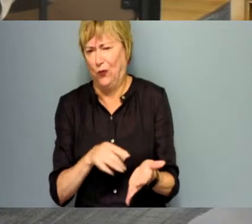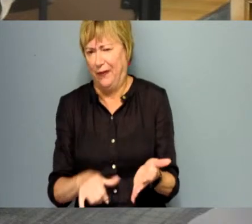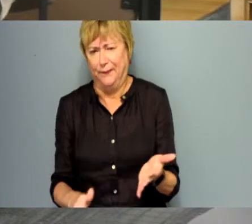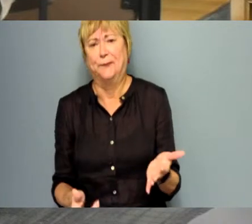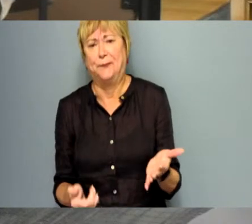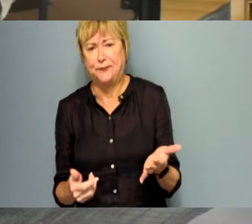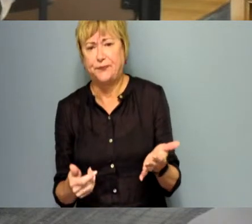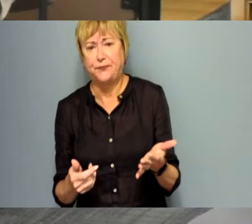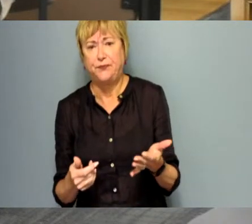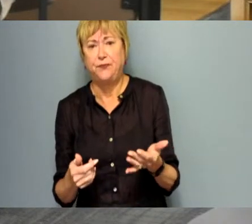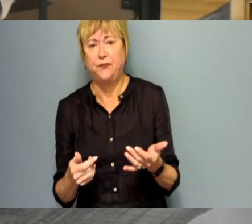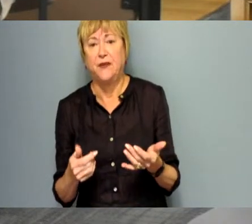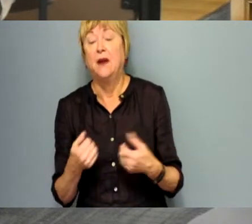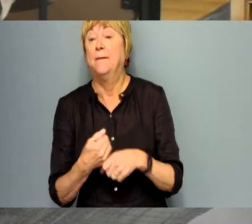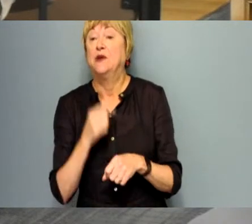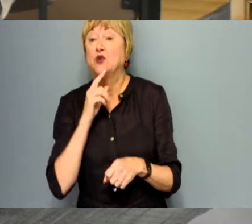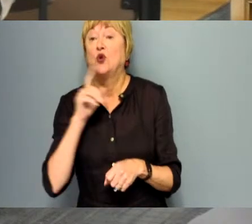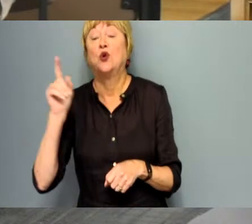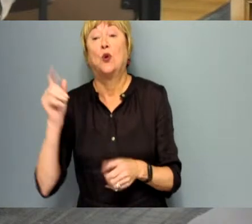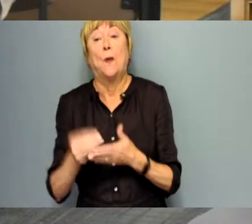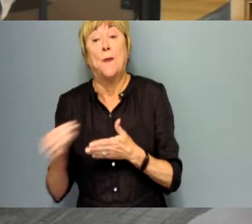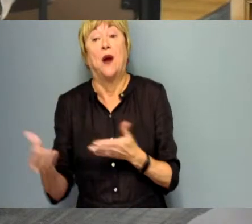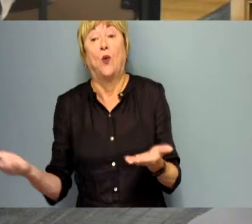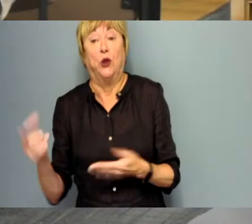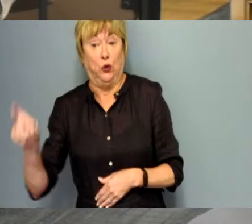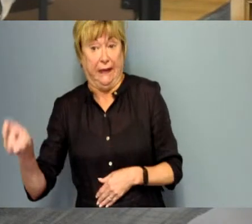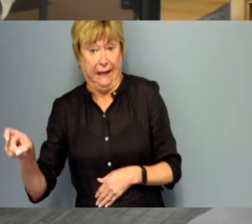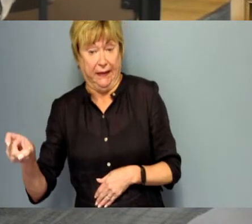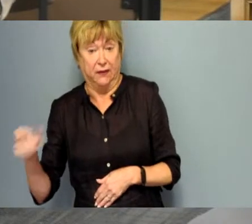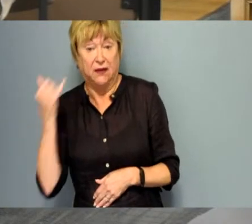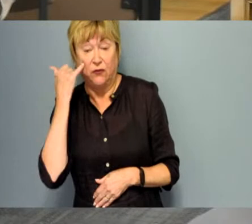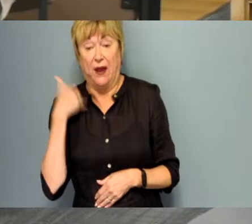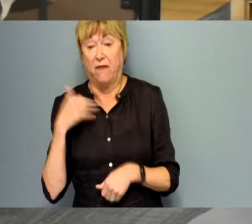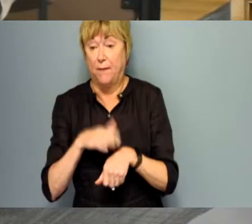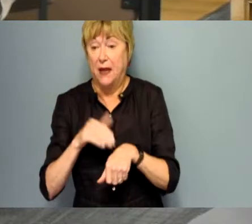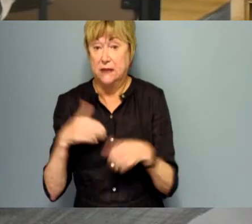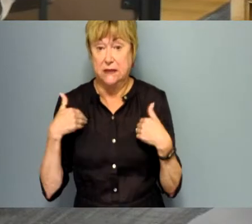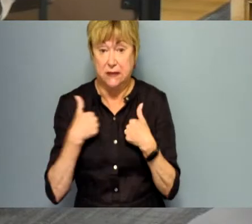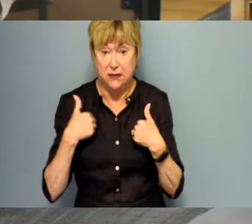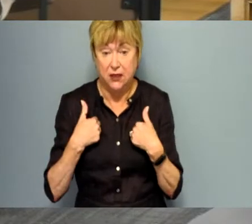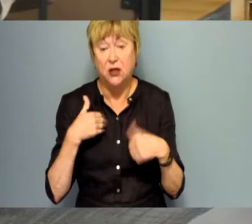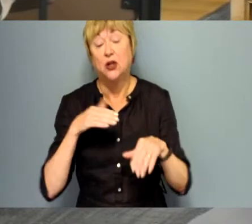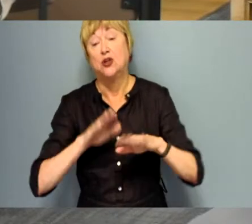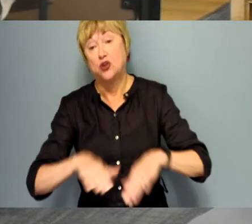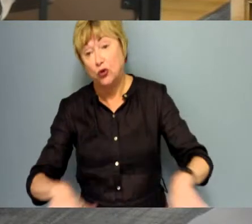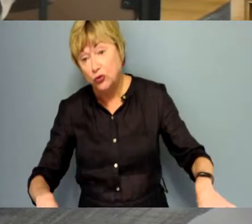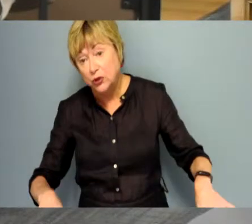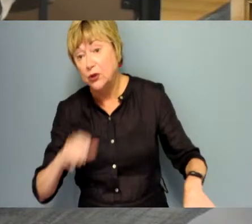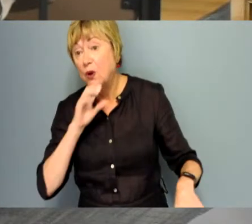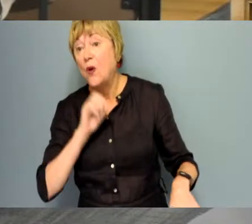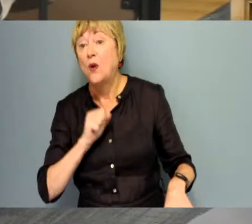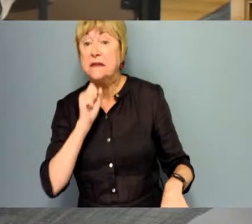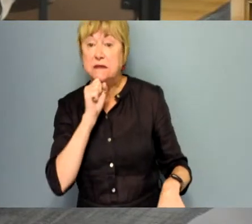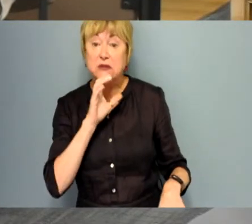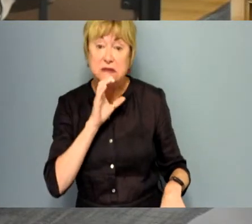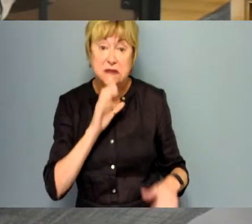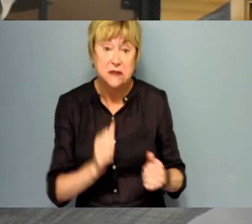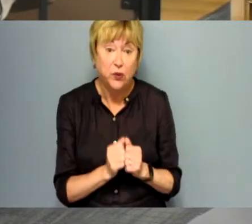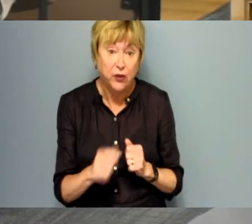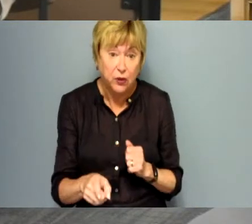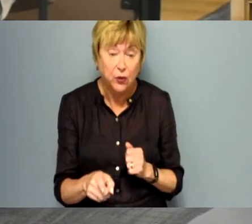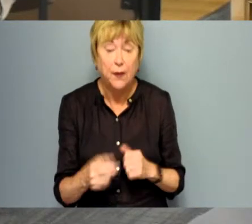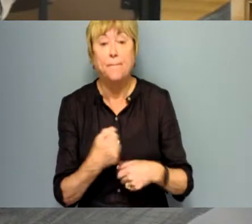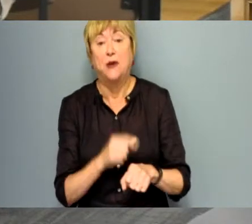Make sure you tailor it to your needs. If you have pets, children, older adults living with you, make sure there are things in there for